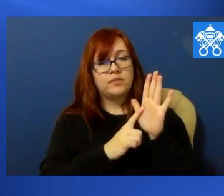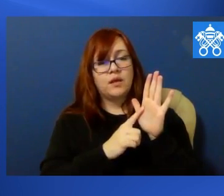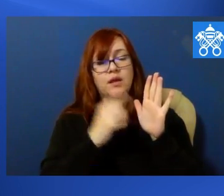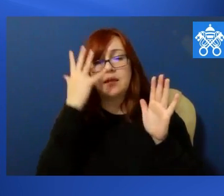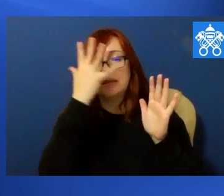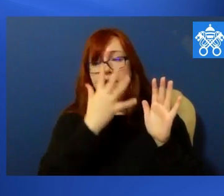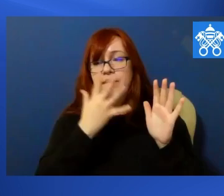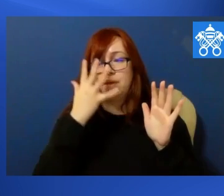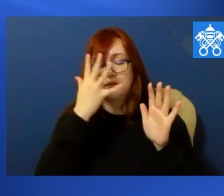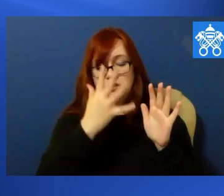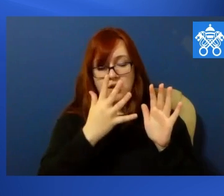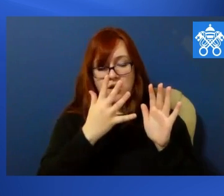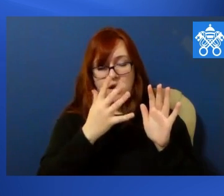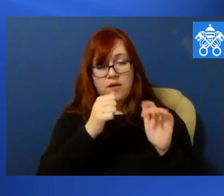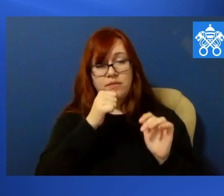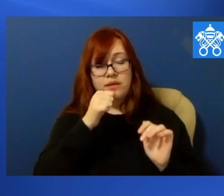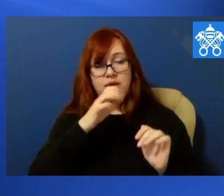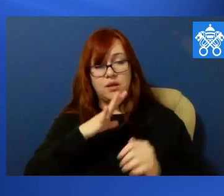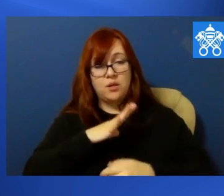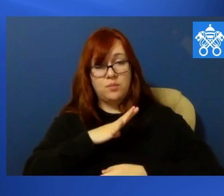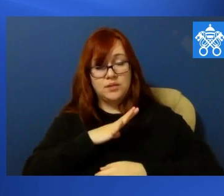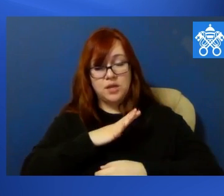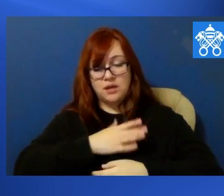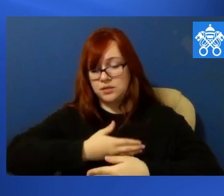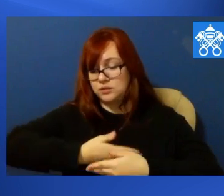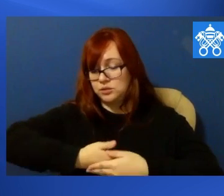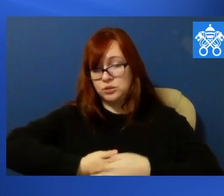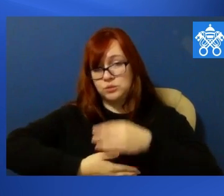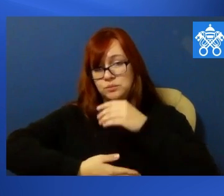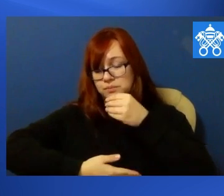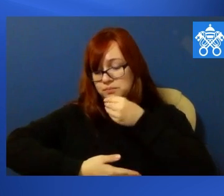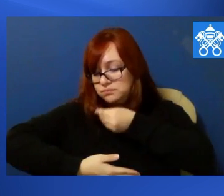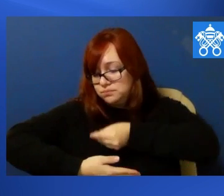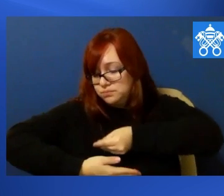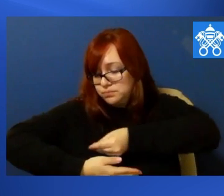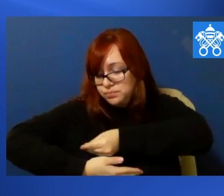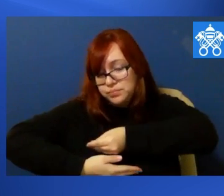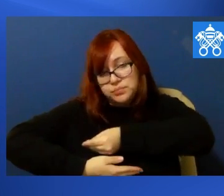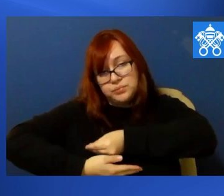Madonna, who is nursing, the nursing Madonna,